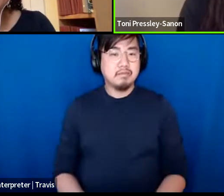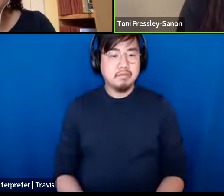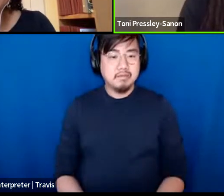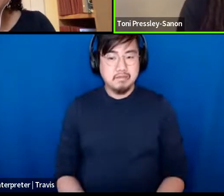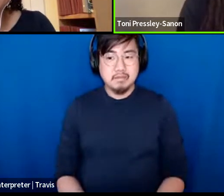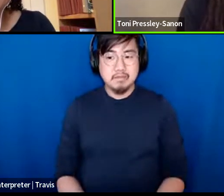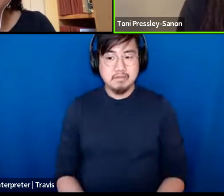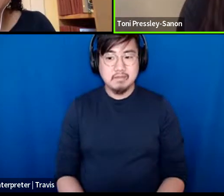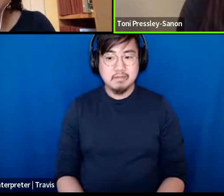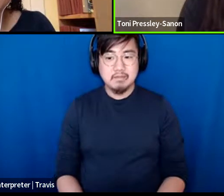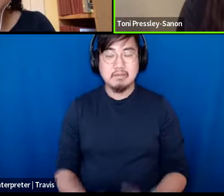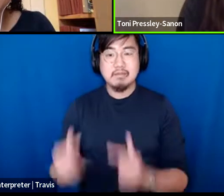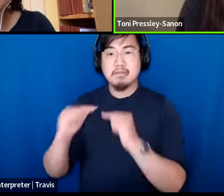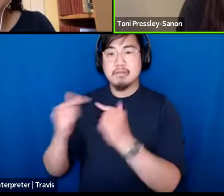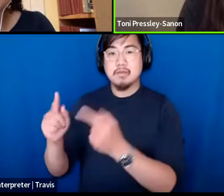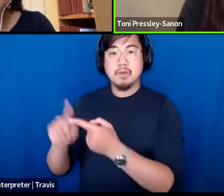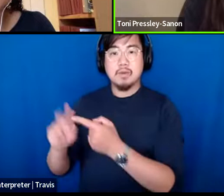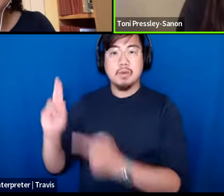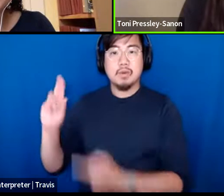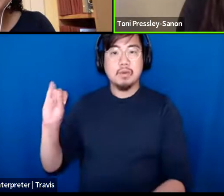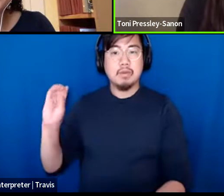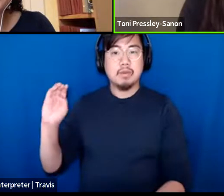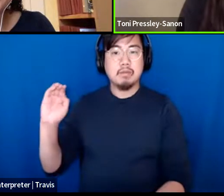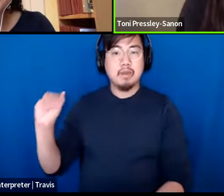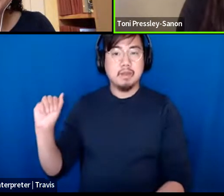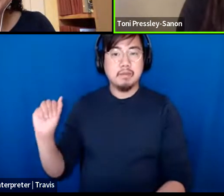And I'll turn it over to Rima.